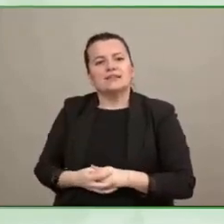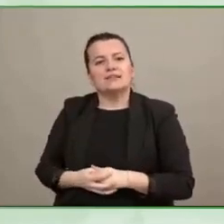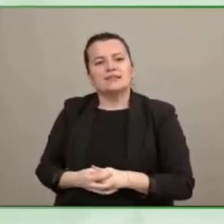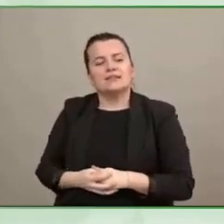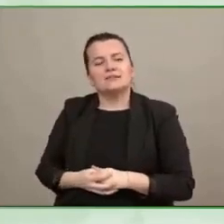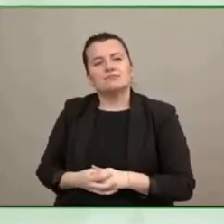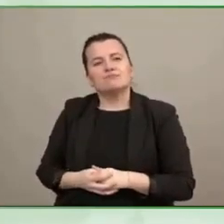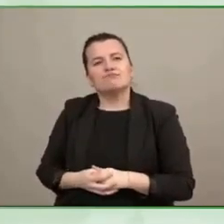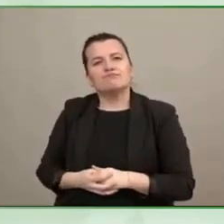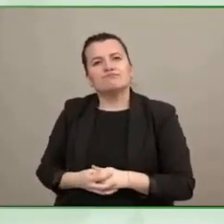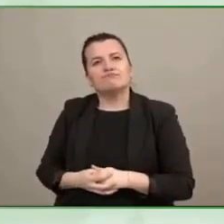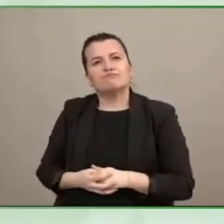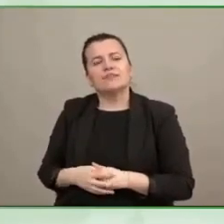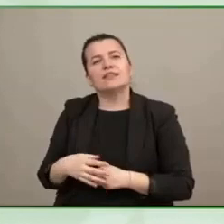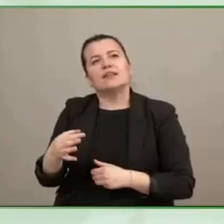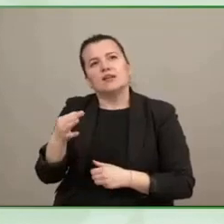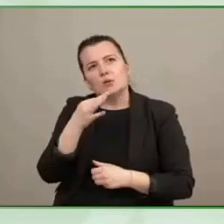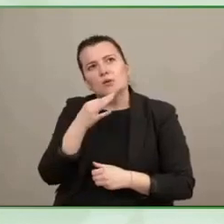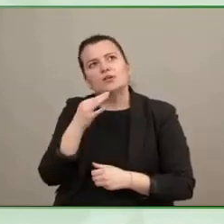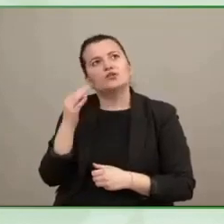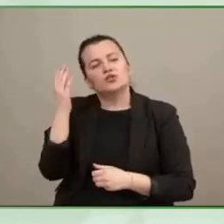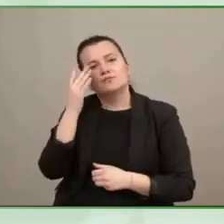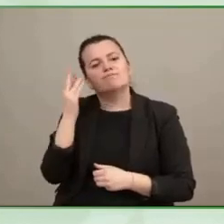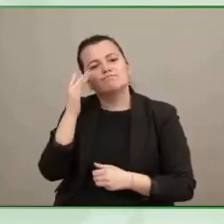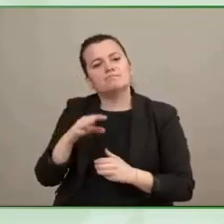question you asked me, we try